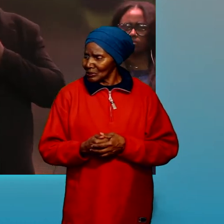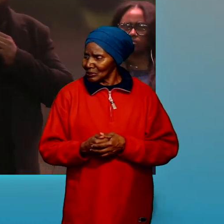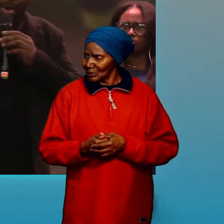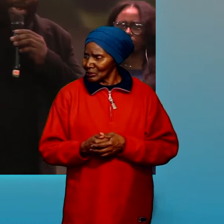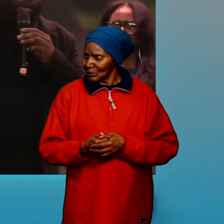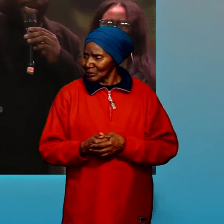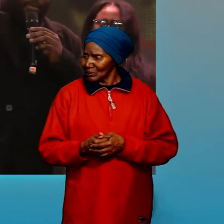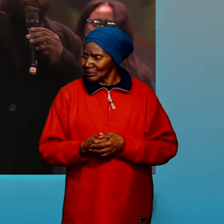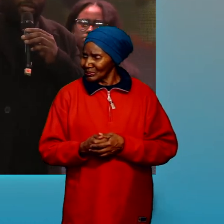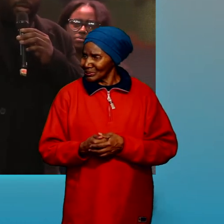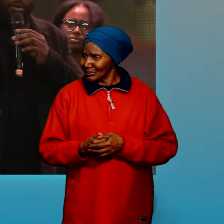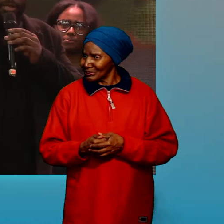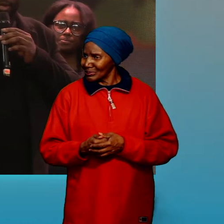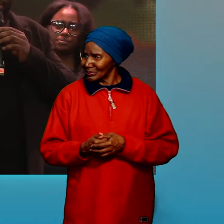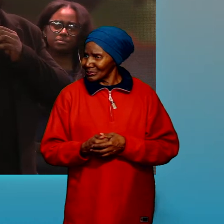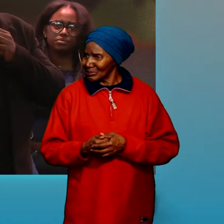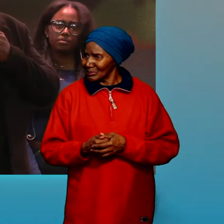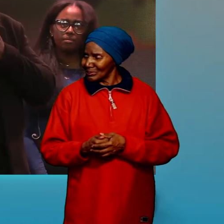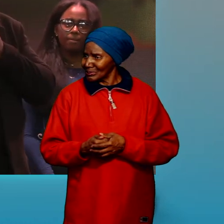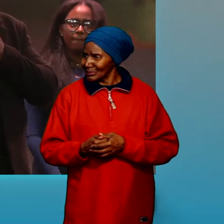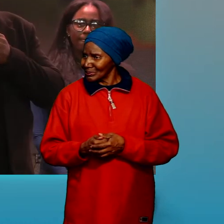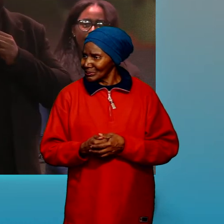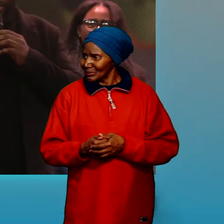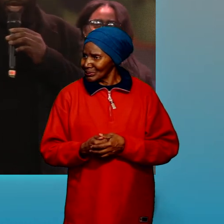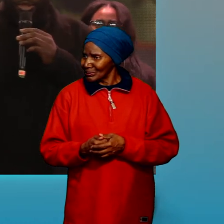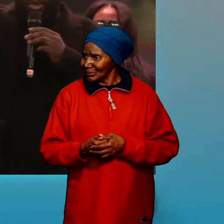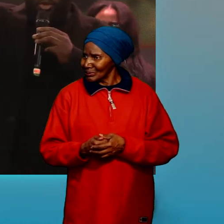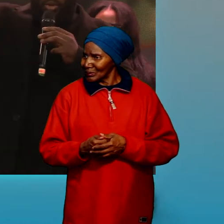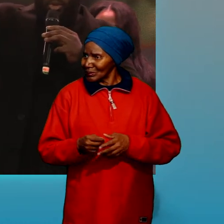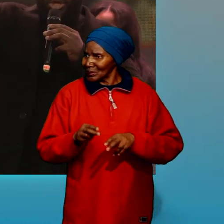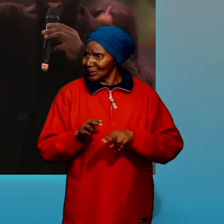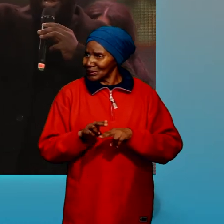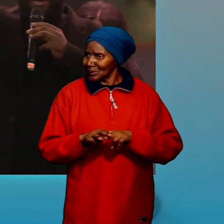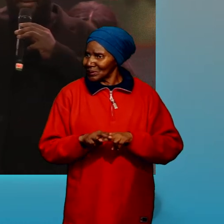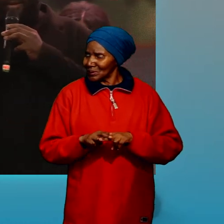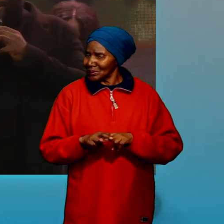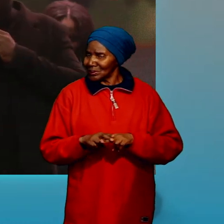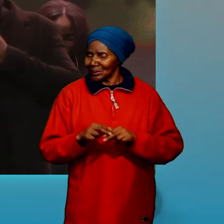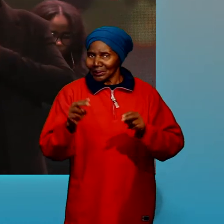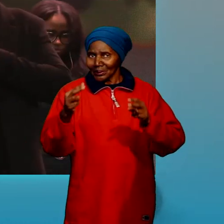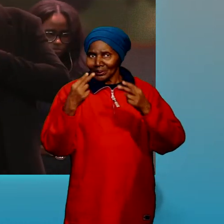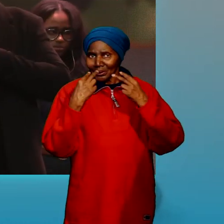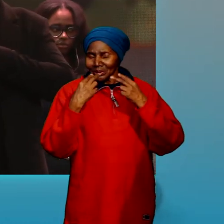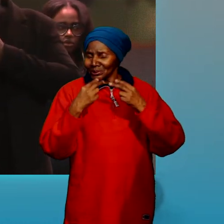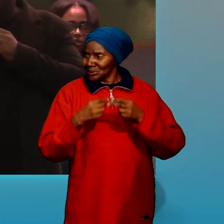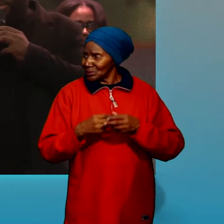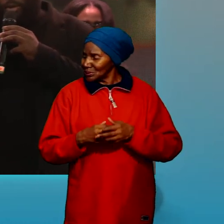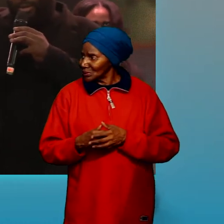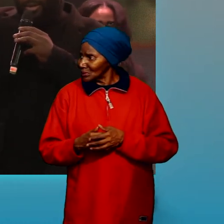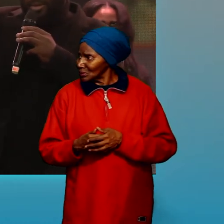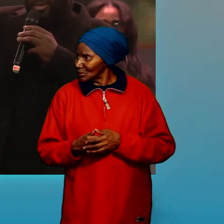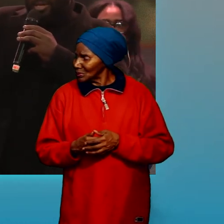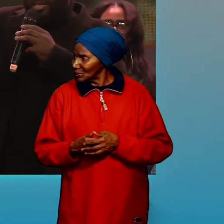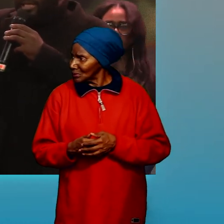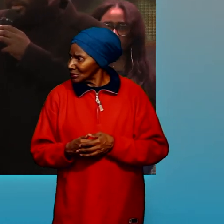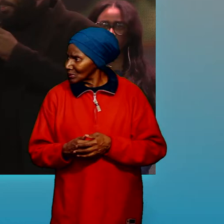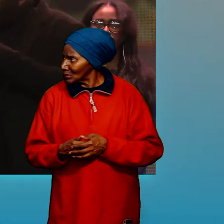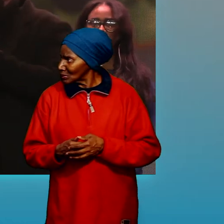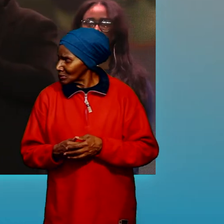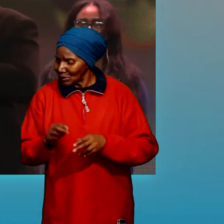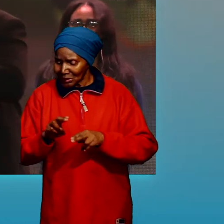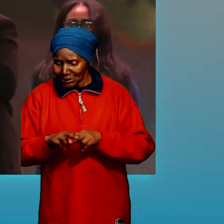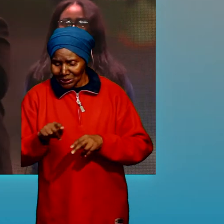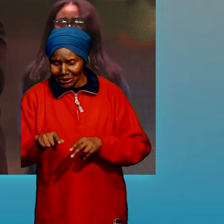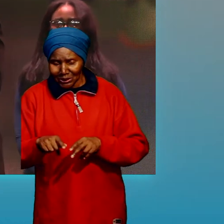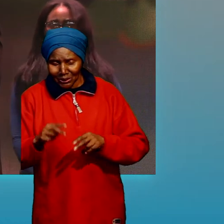So I pray right now in the name of Jesus Christ, those seated here in this church and those who are watching online, for this moment, this is a